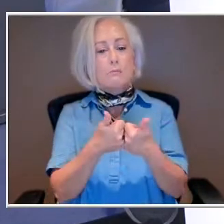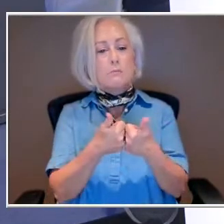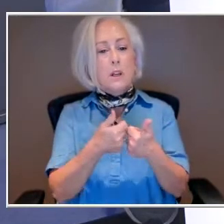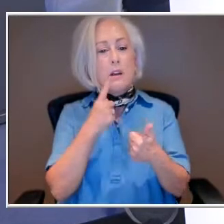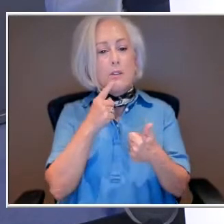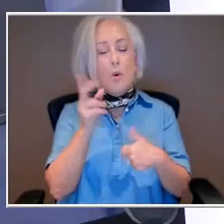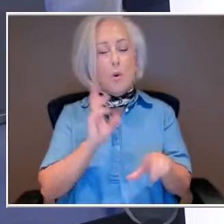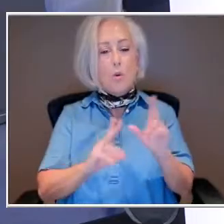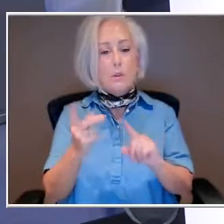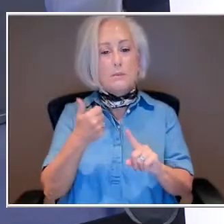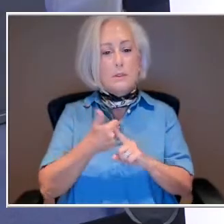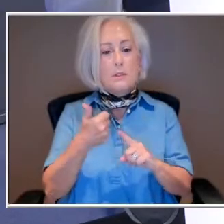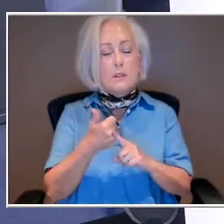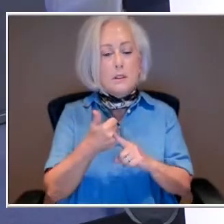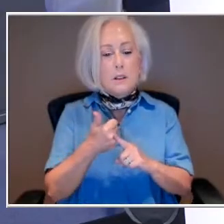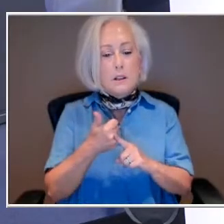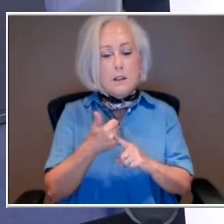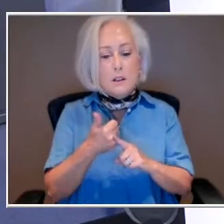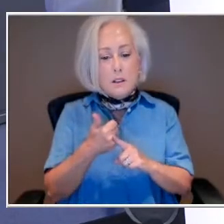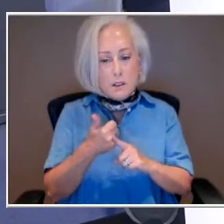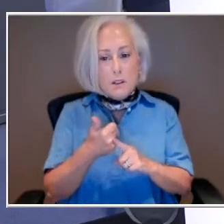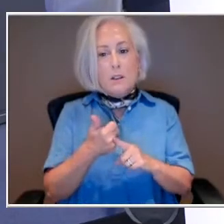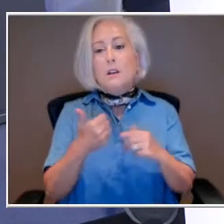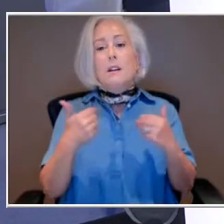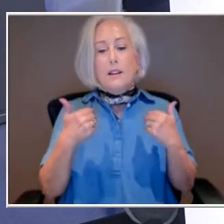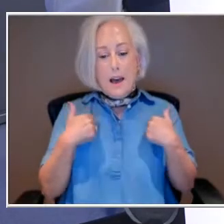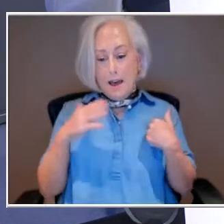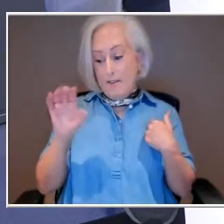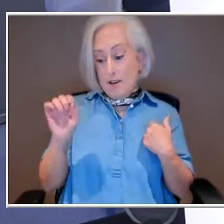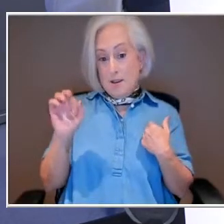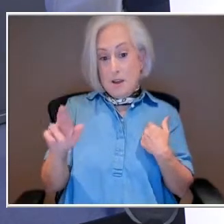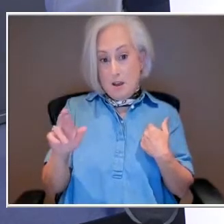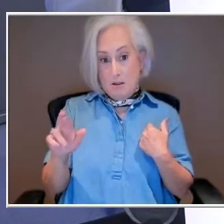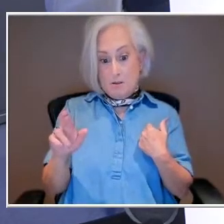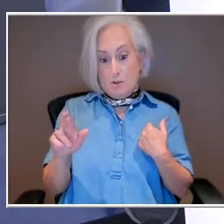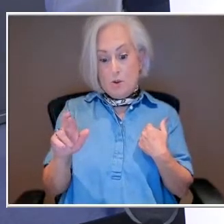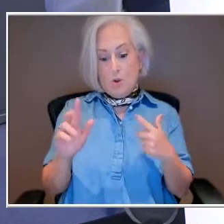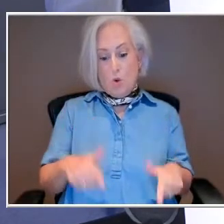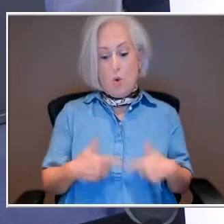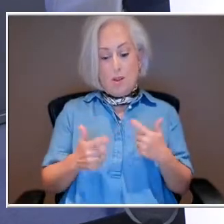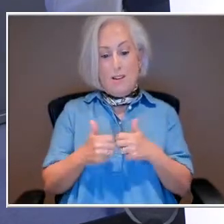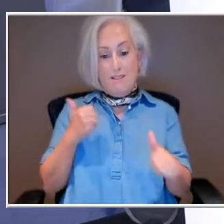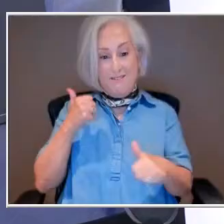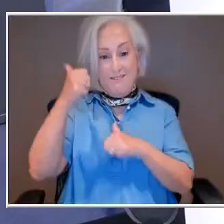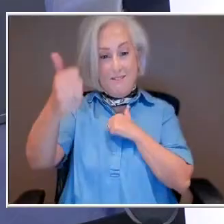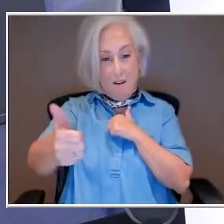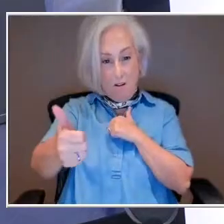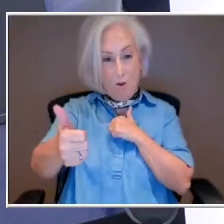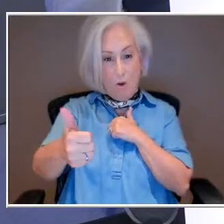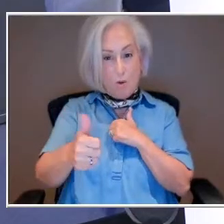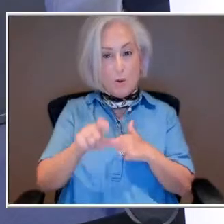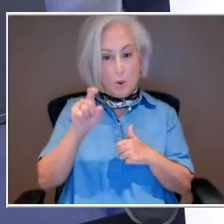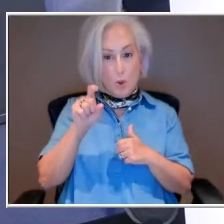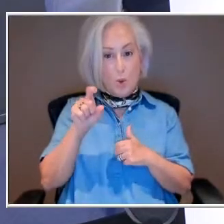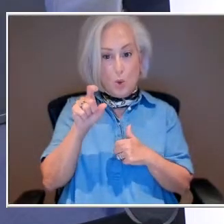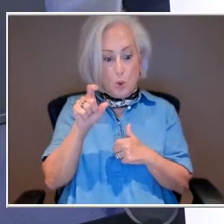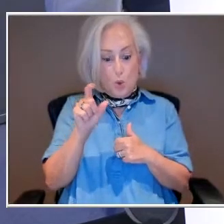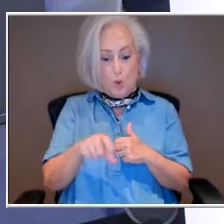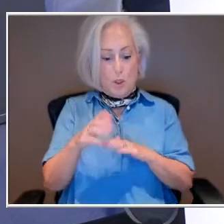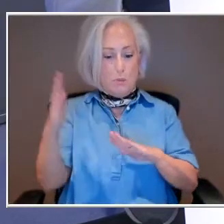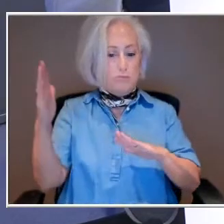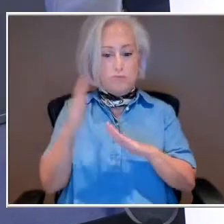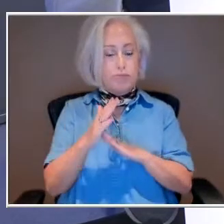people facing a cancer diagnosis but also living far away who need, the top of the line cancer